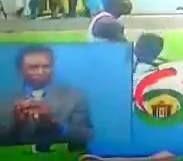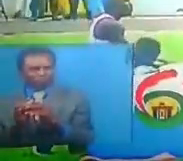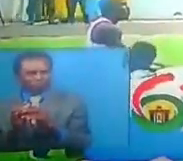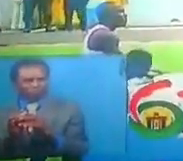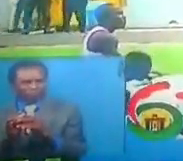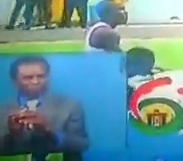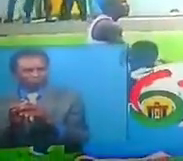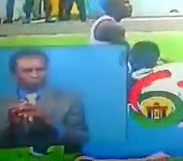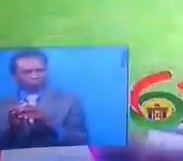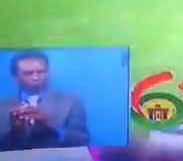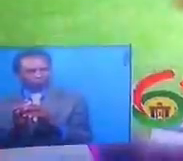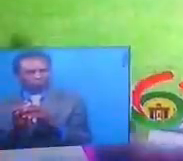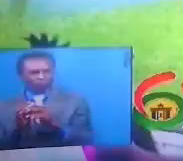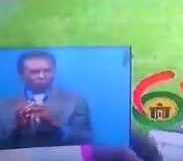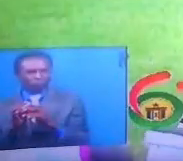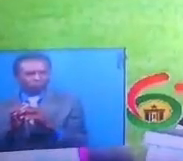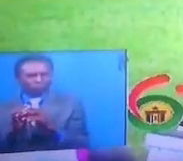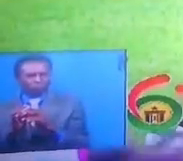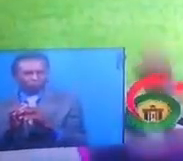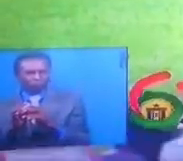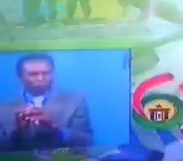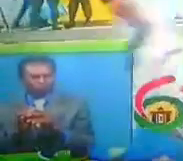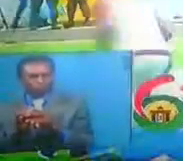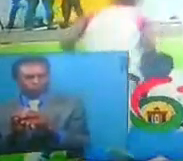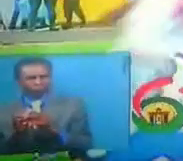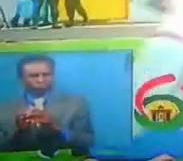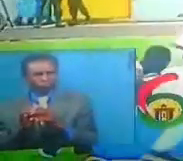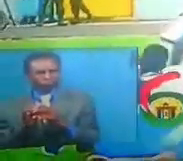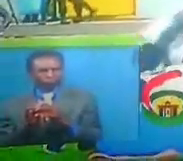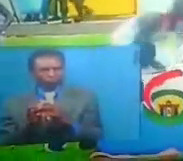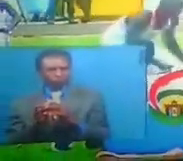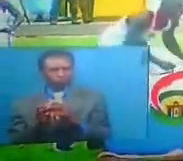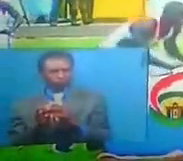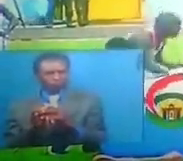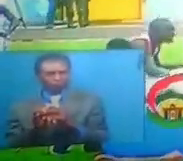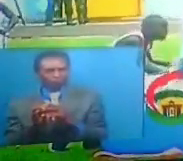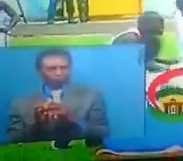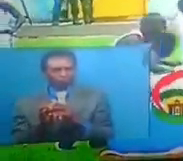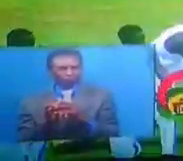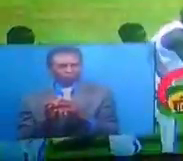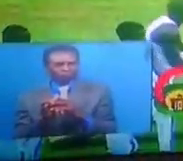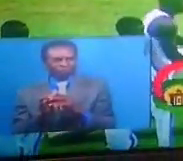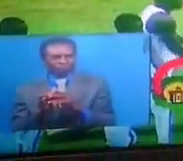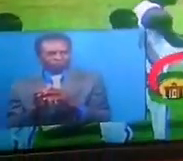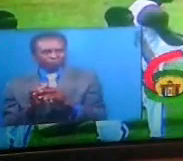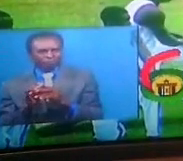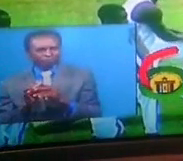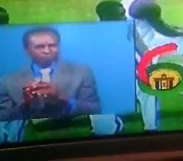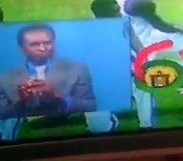like, but again, you have to be so precise that you have to go through fire to be able to get